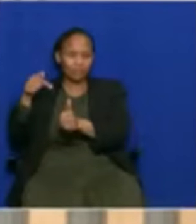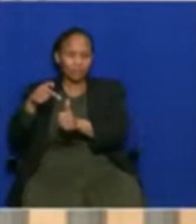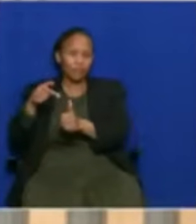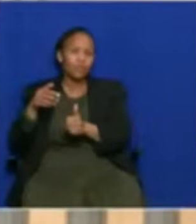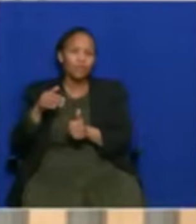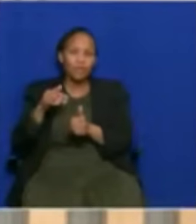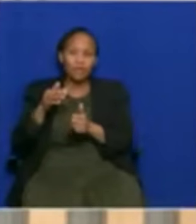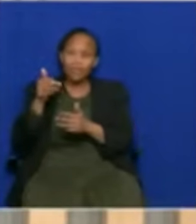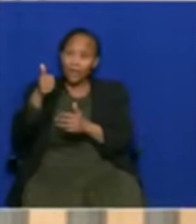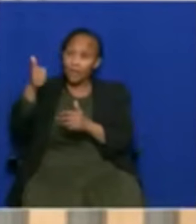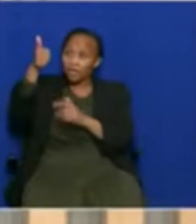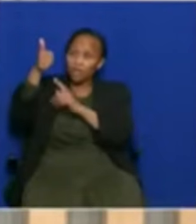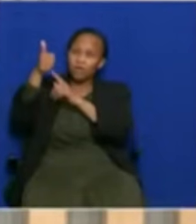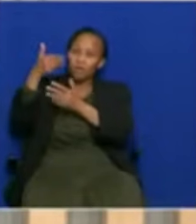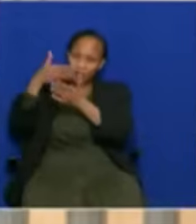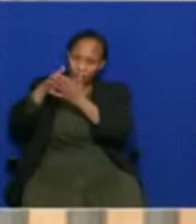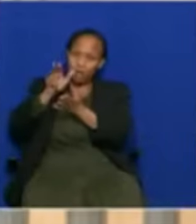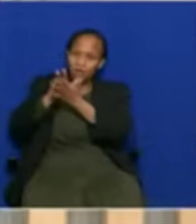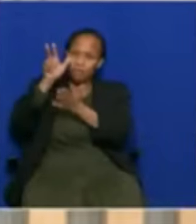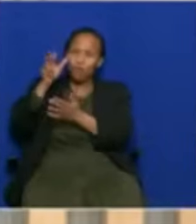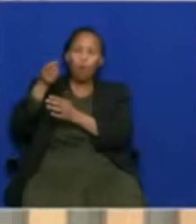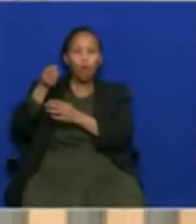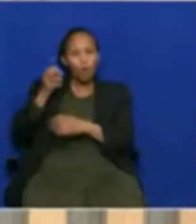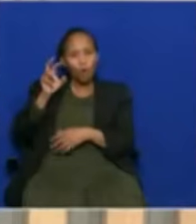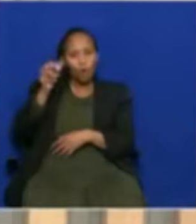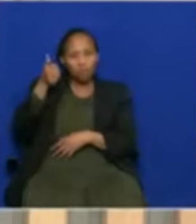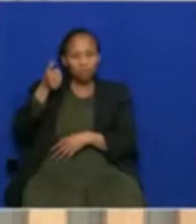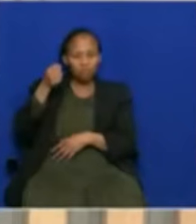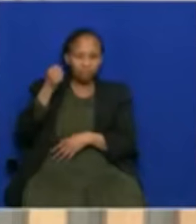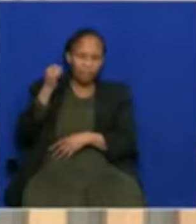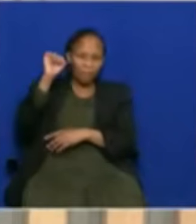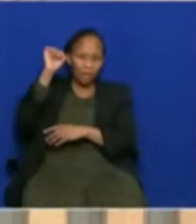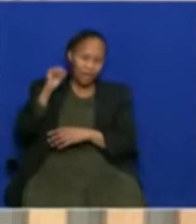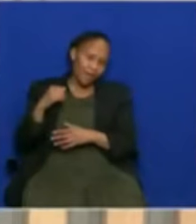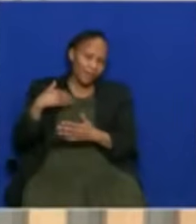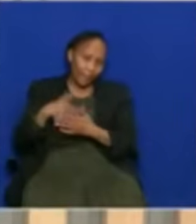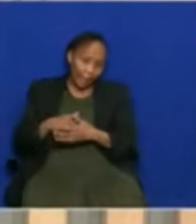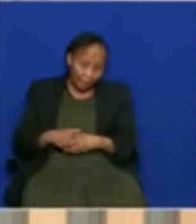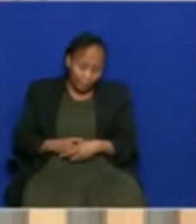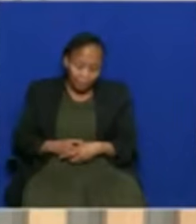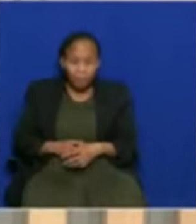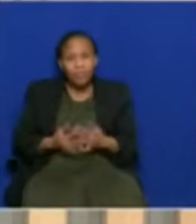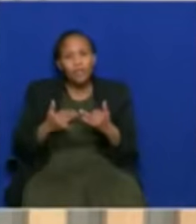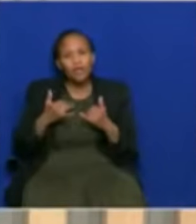higher authority. And I look at page 200.